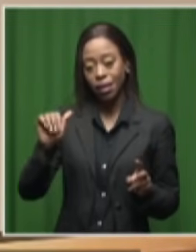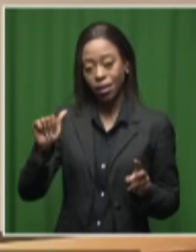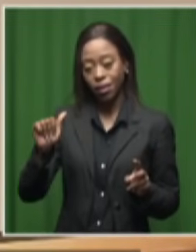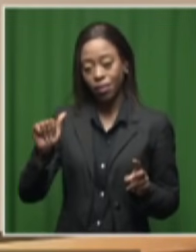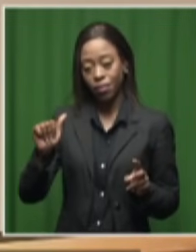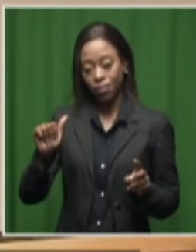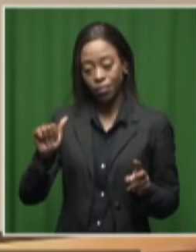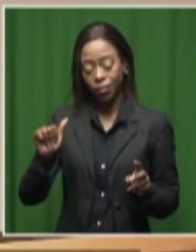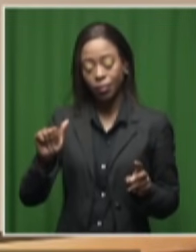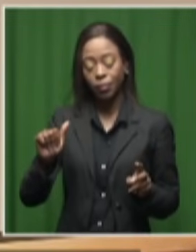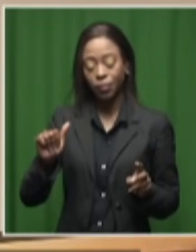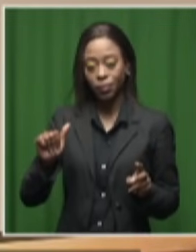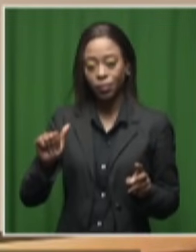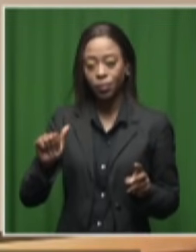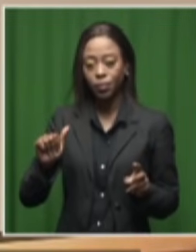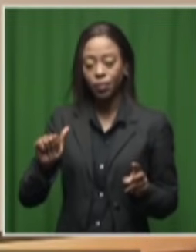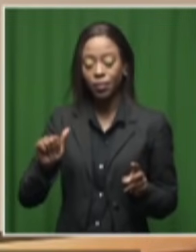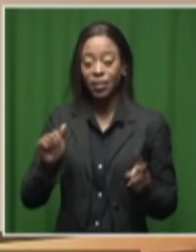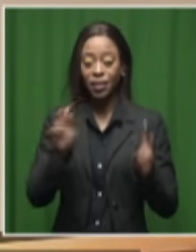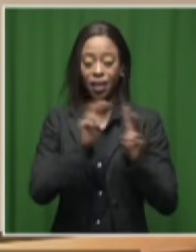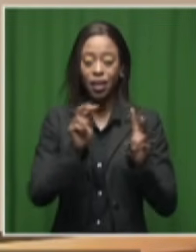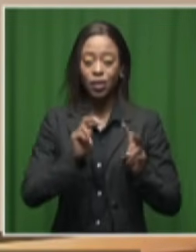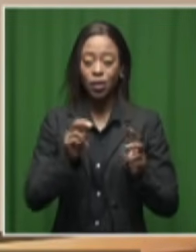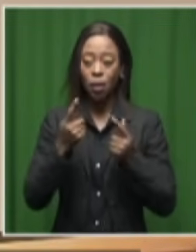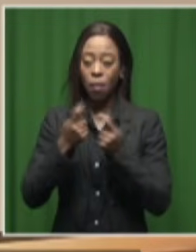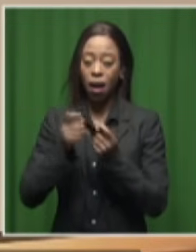We poured a lot of money into ESCOM.